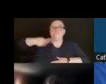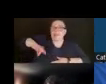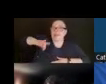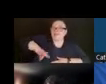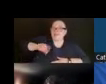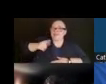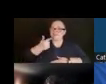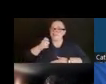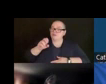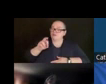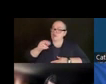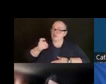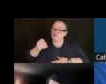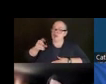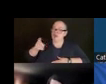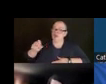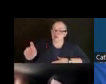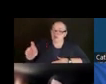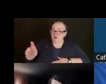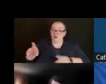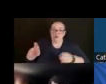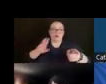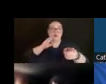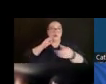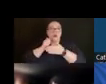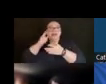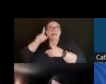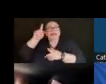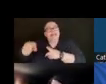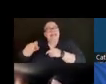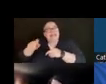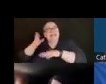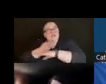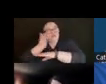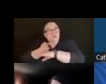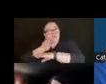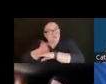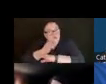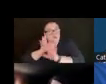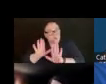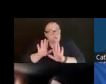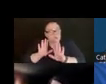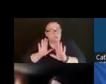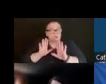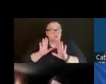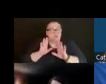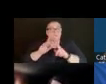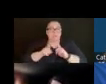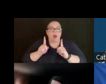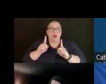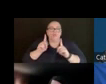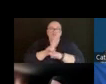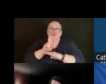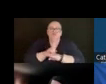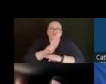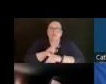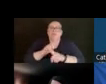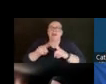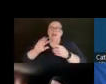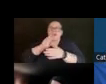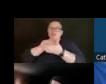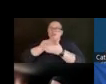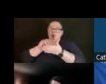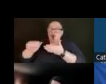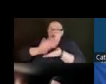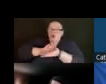eligible. It needs revision. It's usable, but just be aware that the dollar amounts